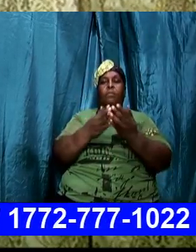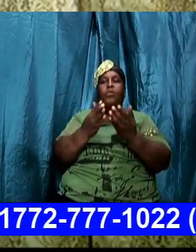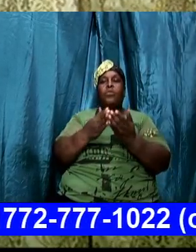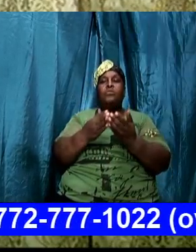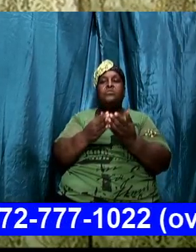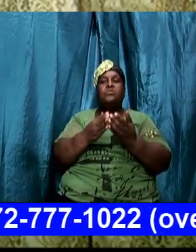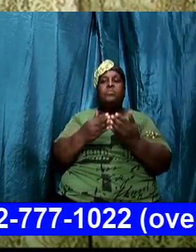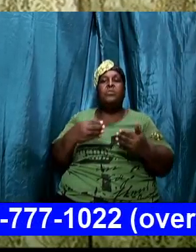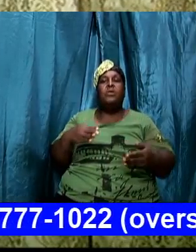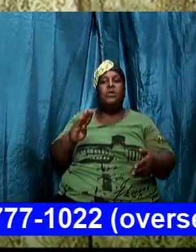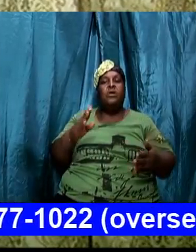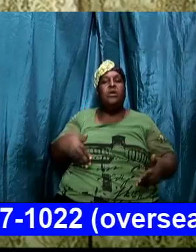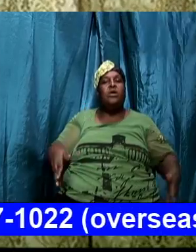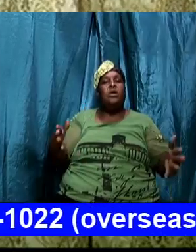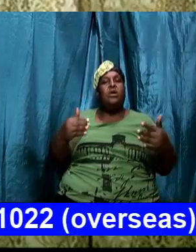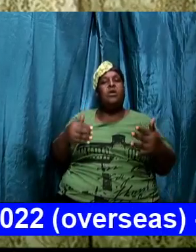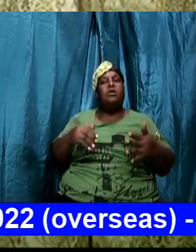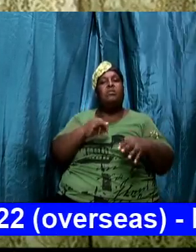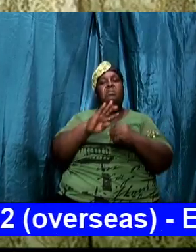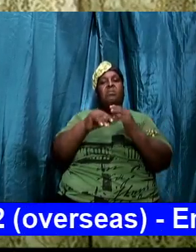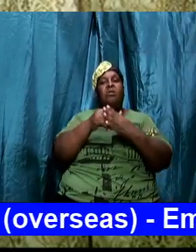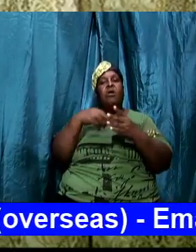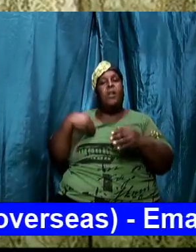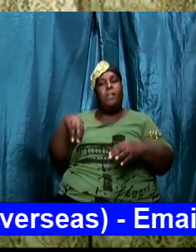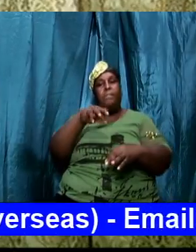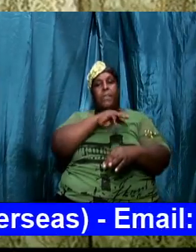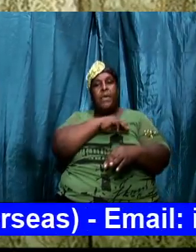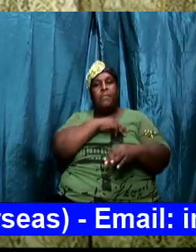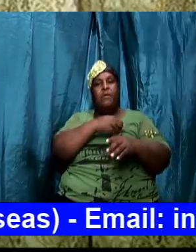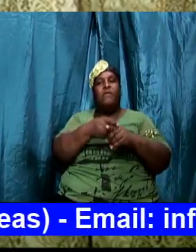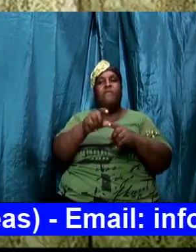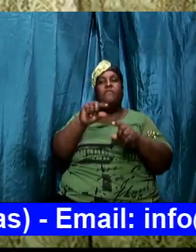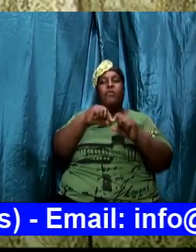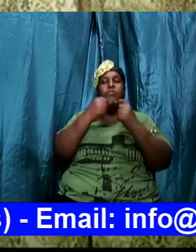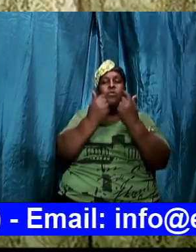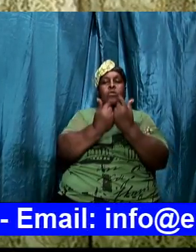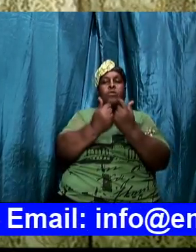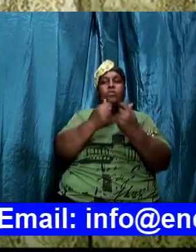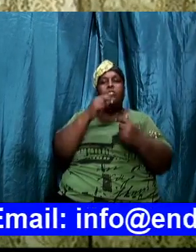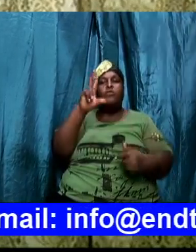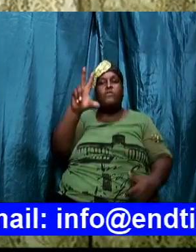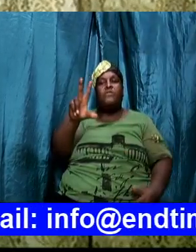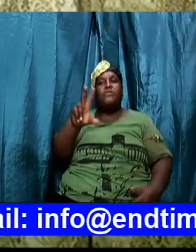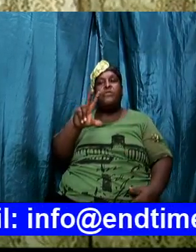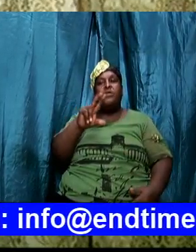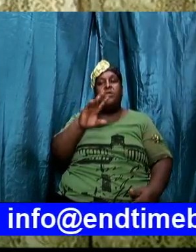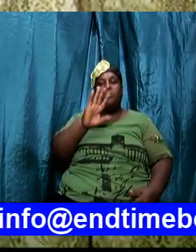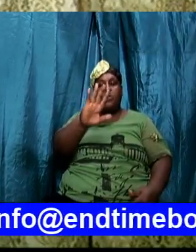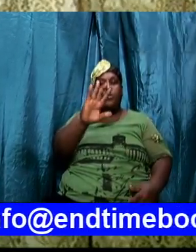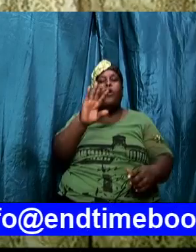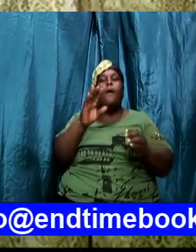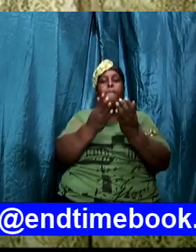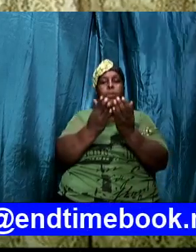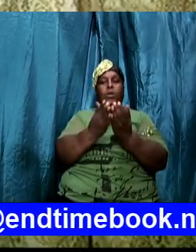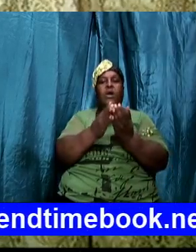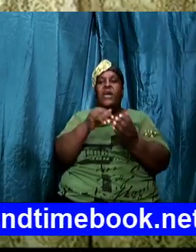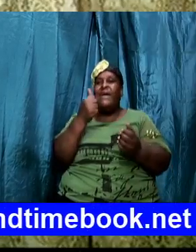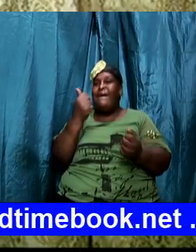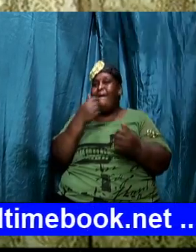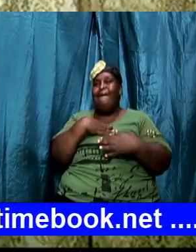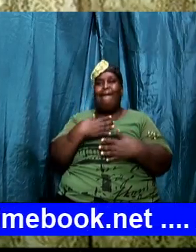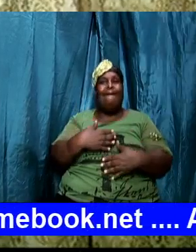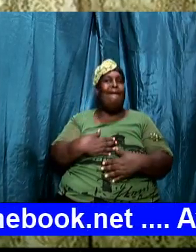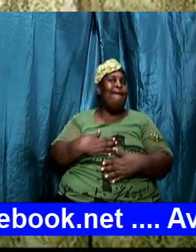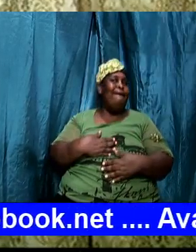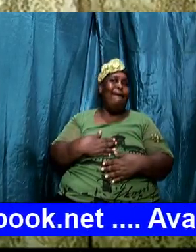members from group 3. Yes, and I have been calling the office. Your books will be here. So you can come and you can have them. And anybody else that had missed out